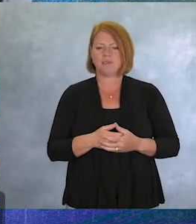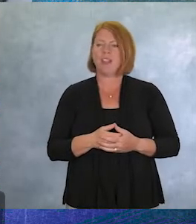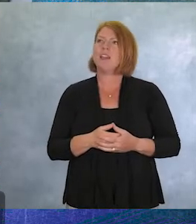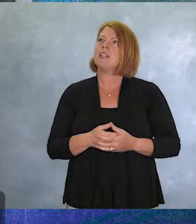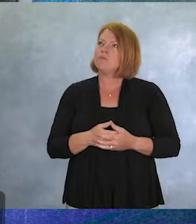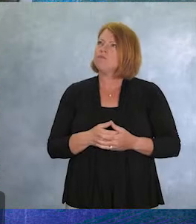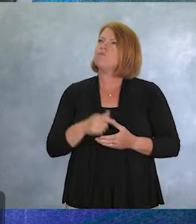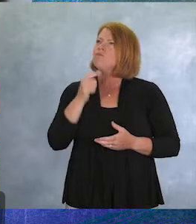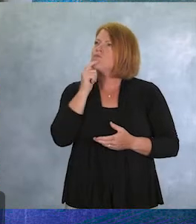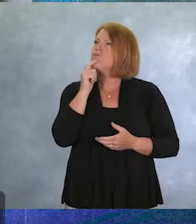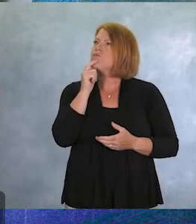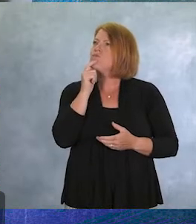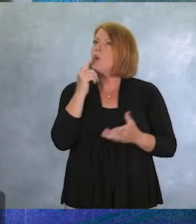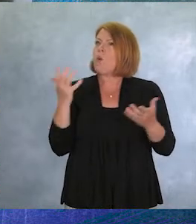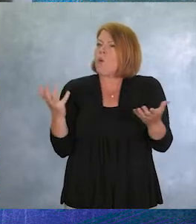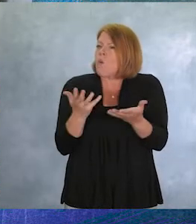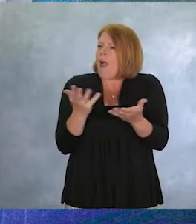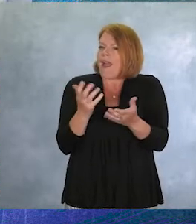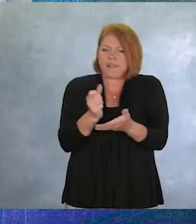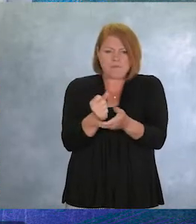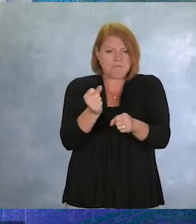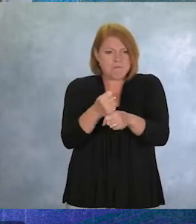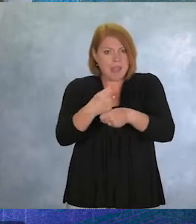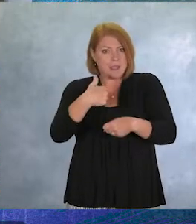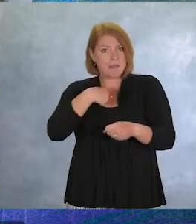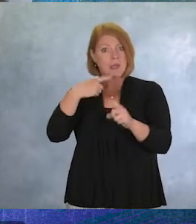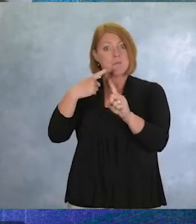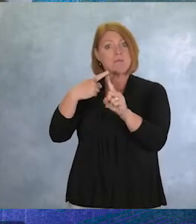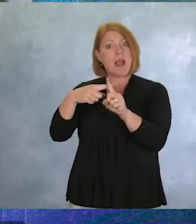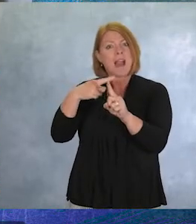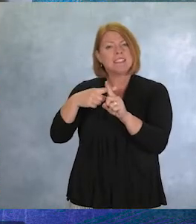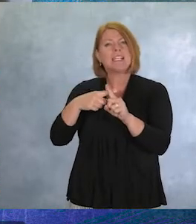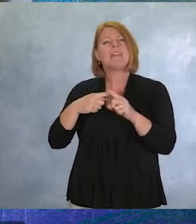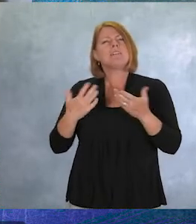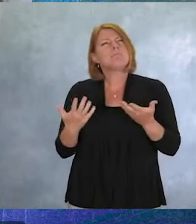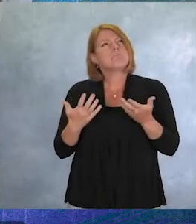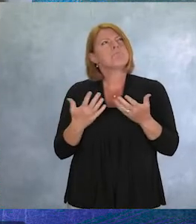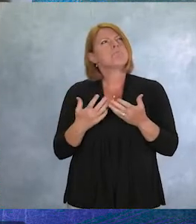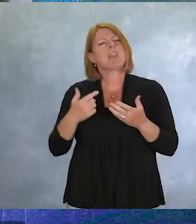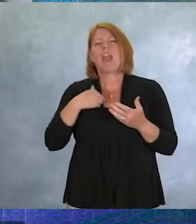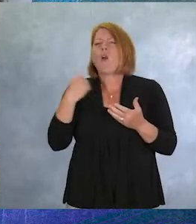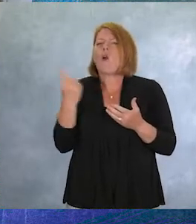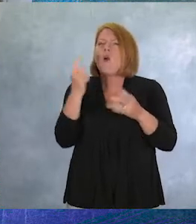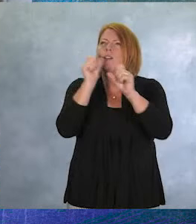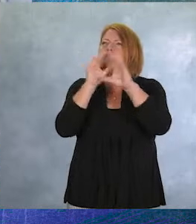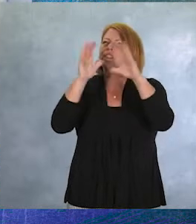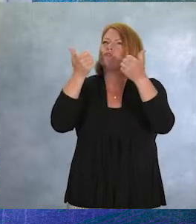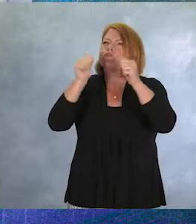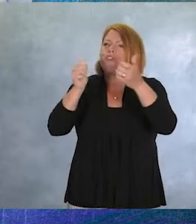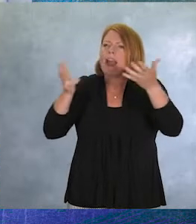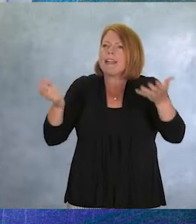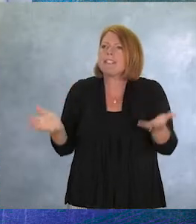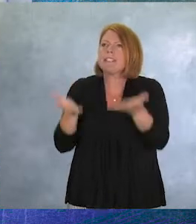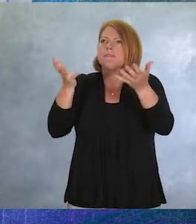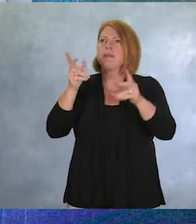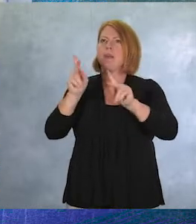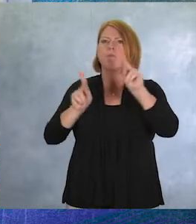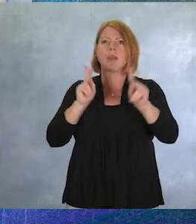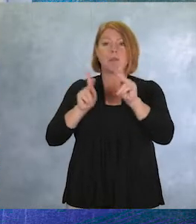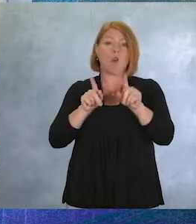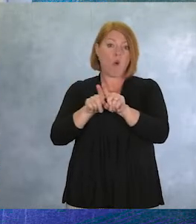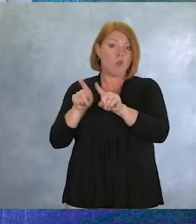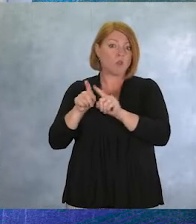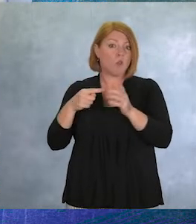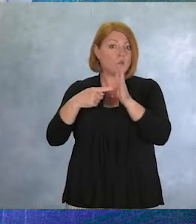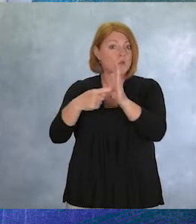What makes me positive is it's like I try to like lift everybody up. I be respectful to a lot